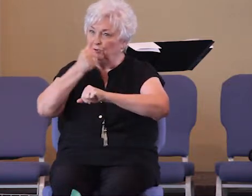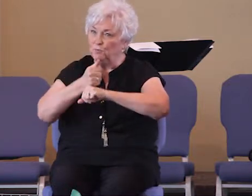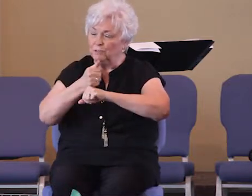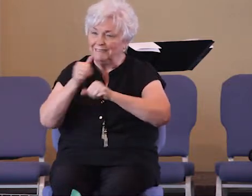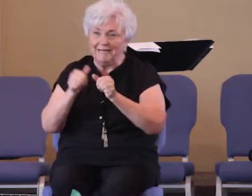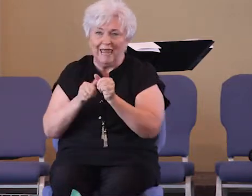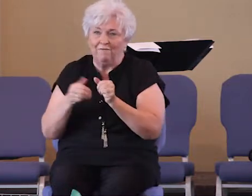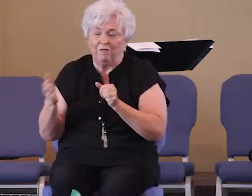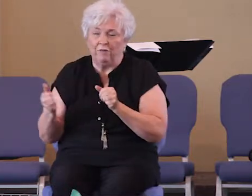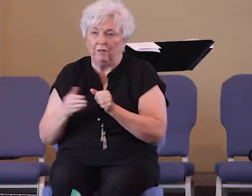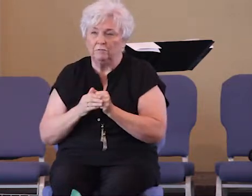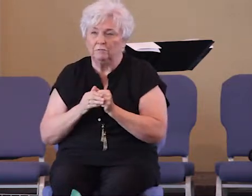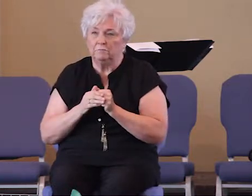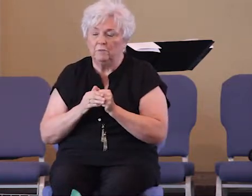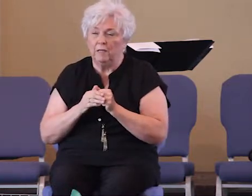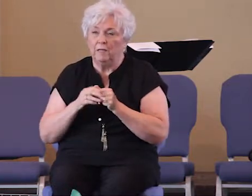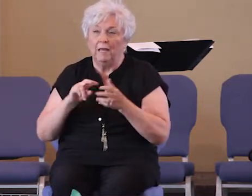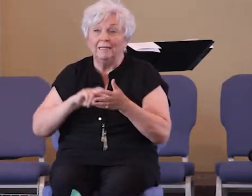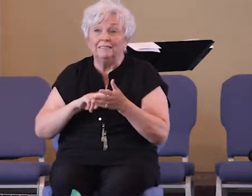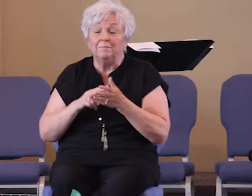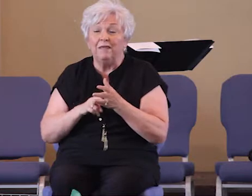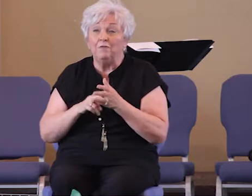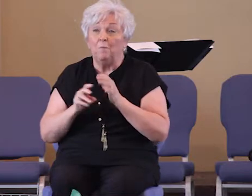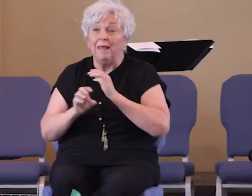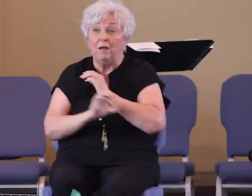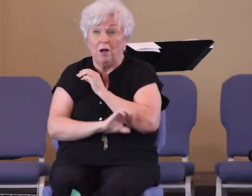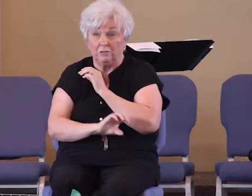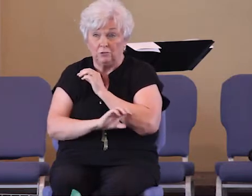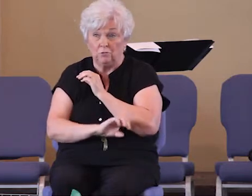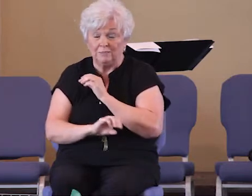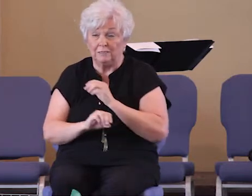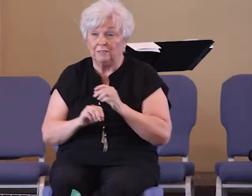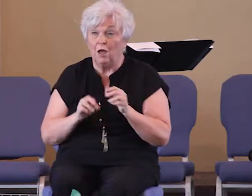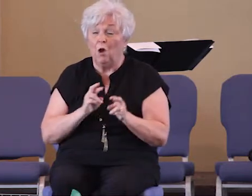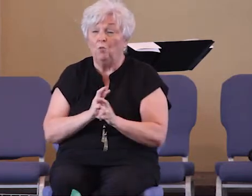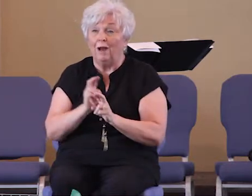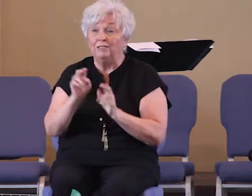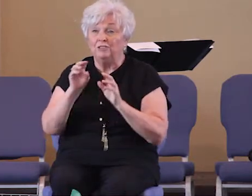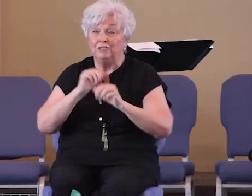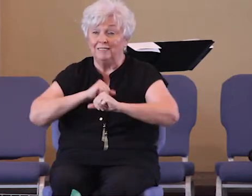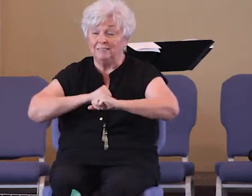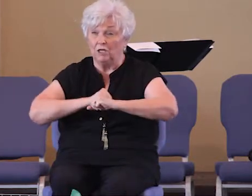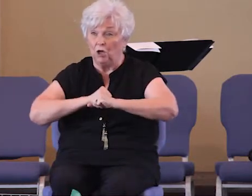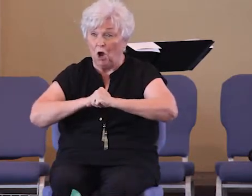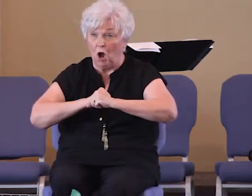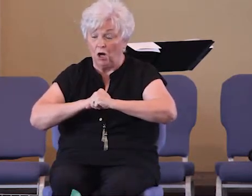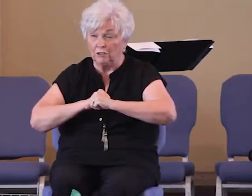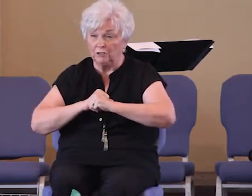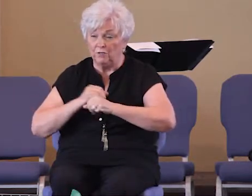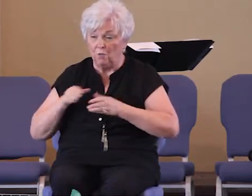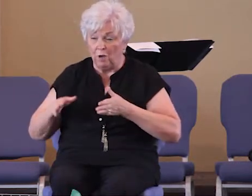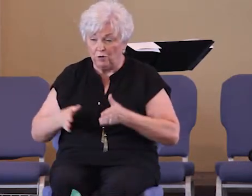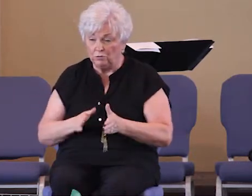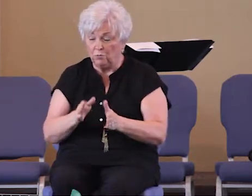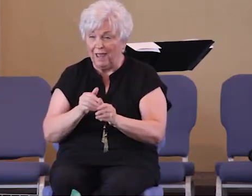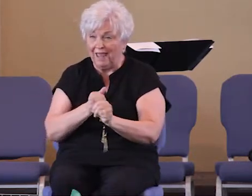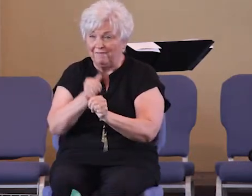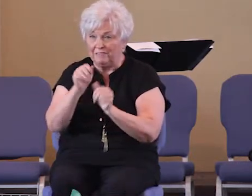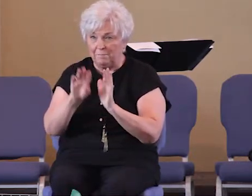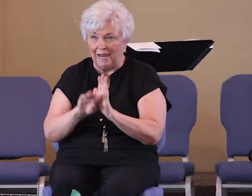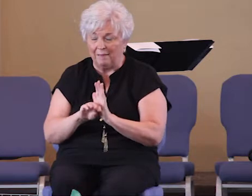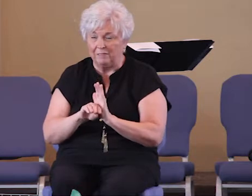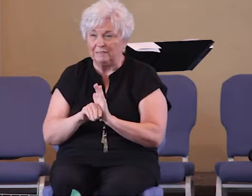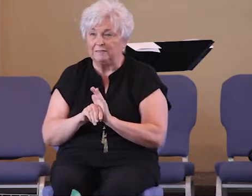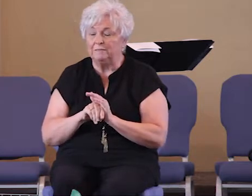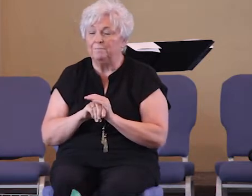But look at what that one says. Righteousness guards the one whose way is blameless. So go back to verse 1 and verse 2. And